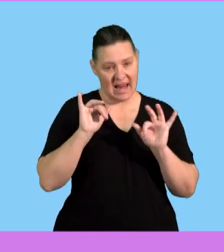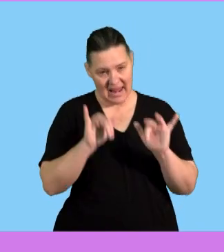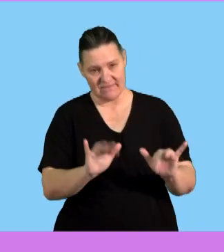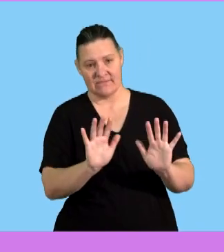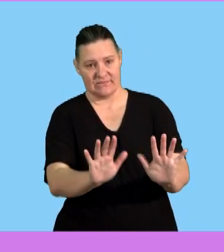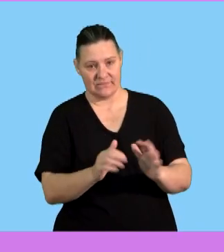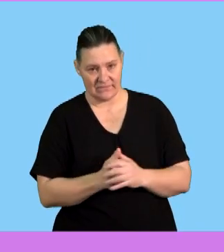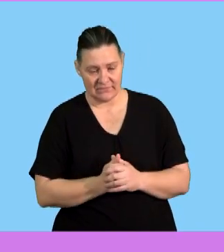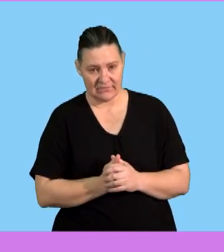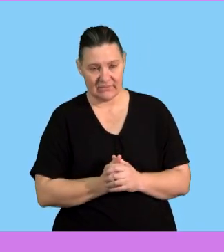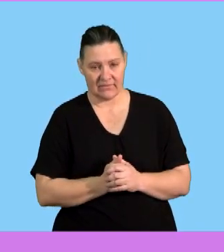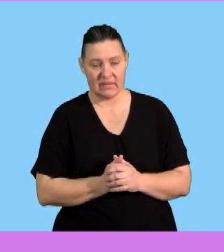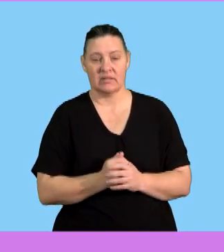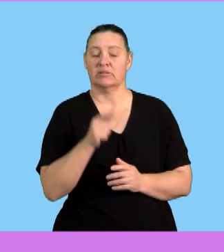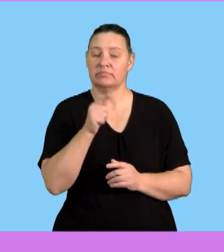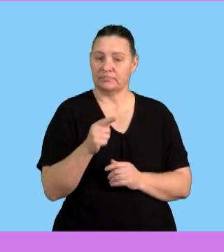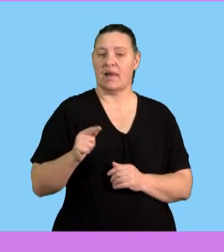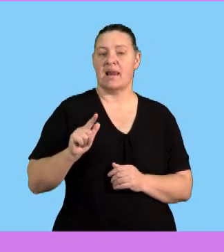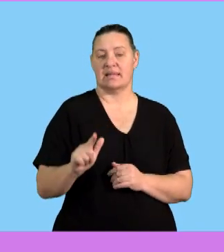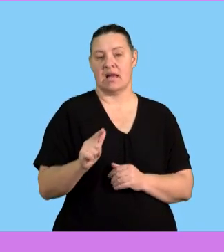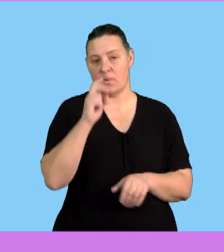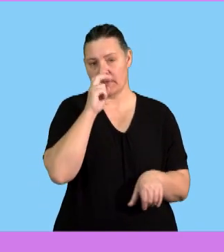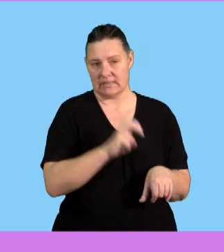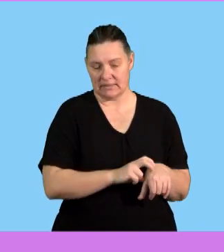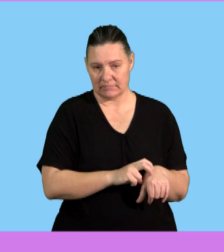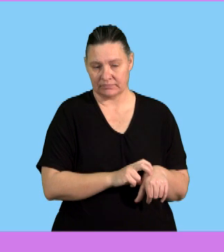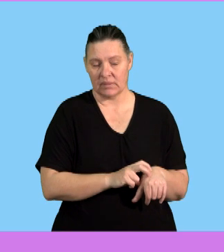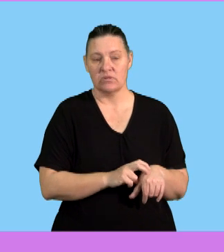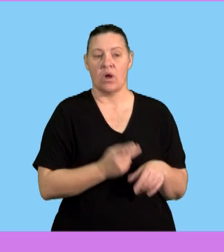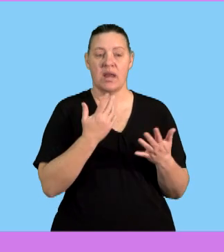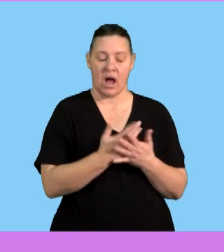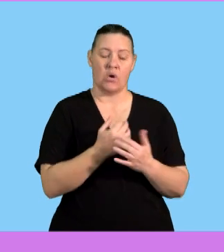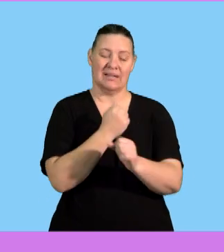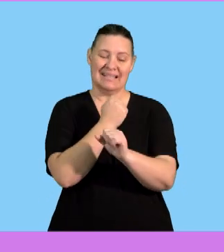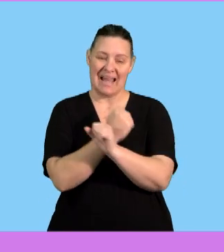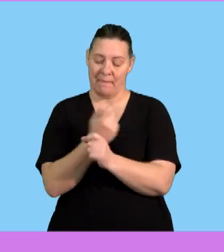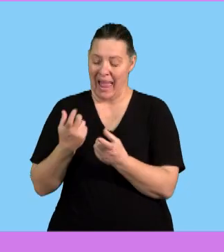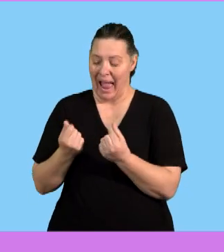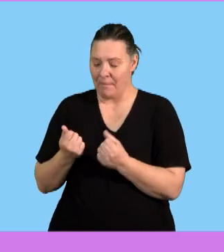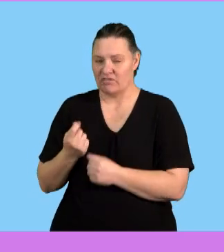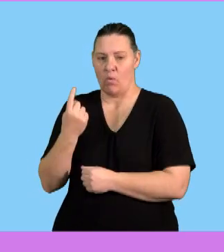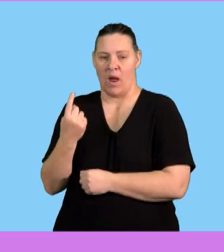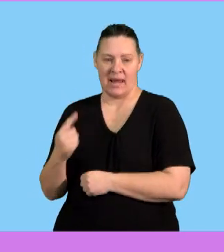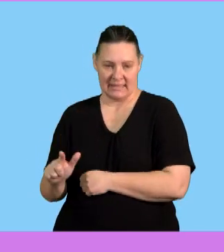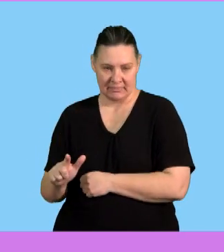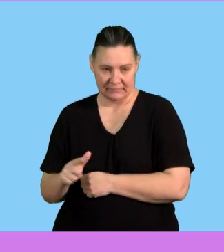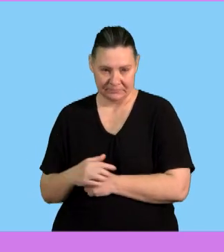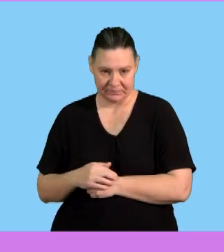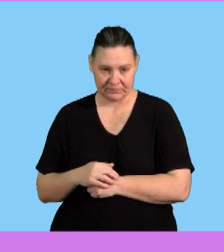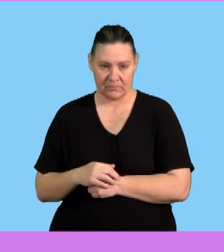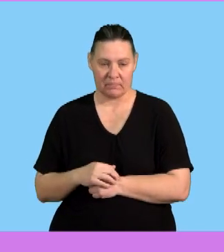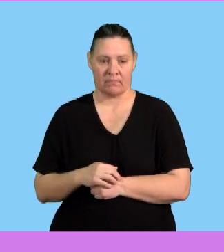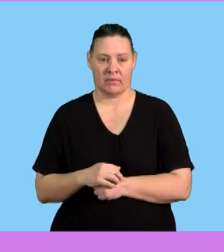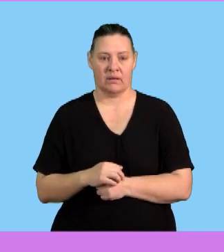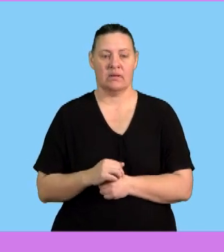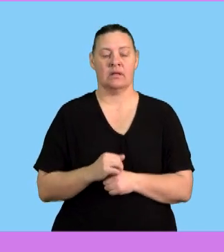are. Now, so these are the liters that we are going to need. So now the cost per liter, in this